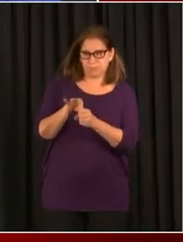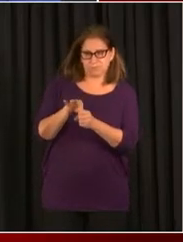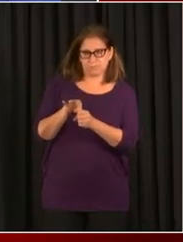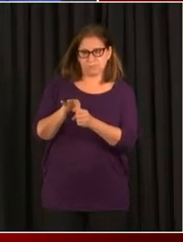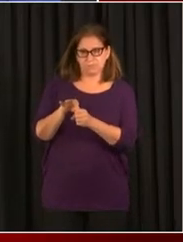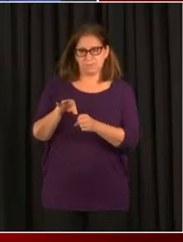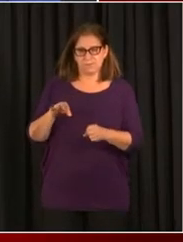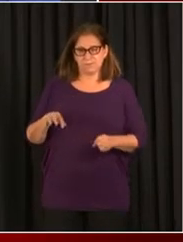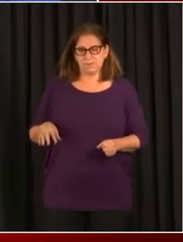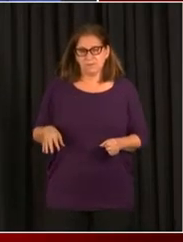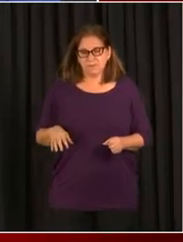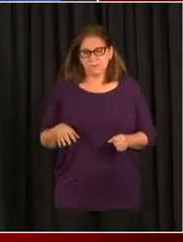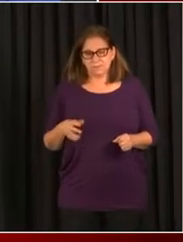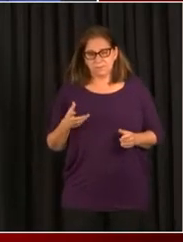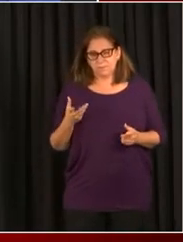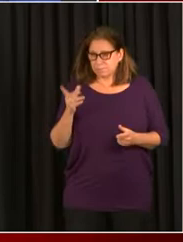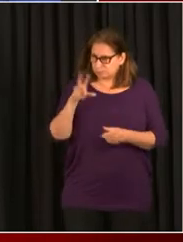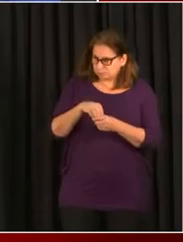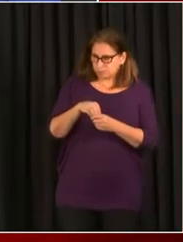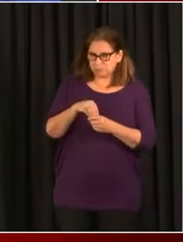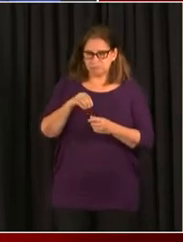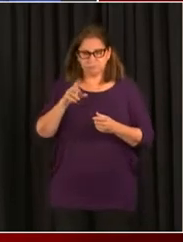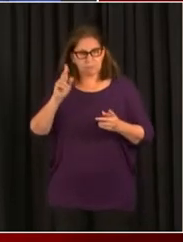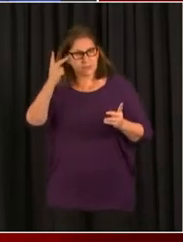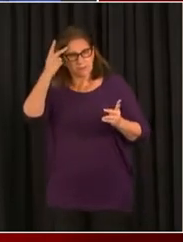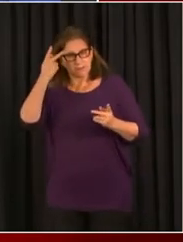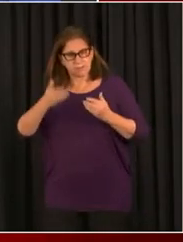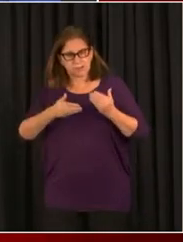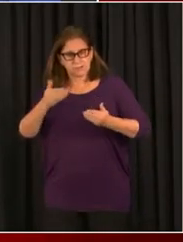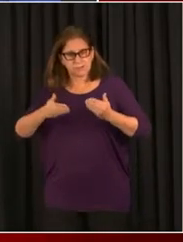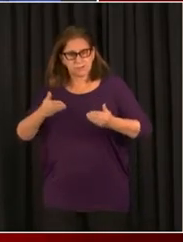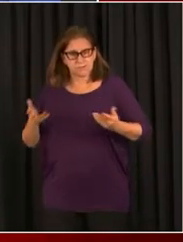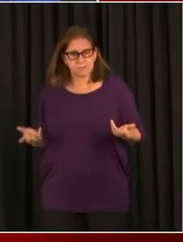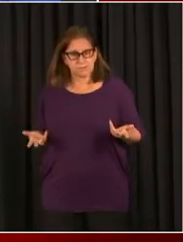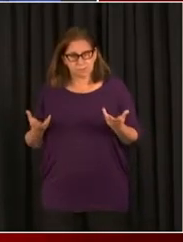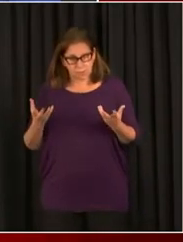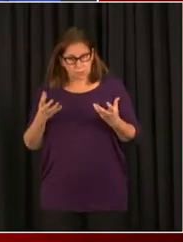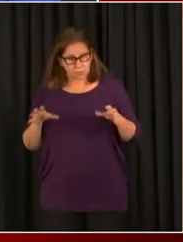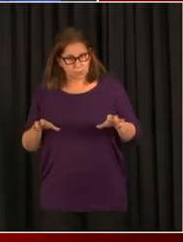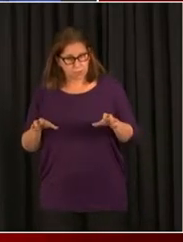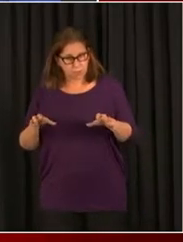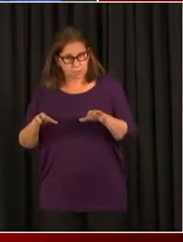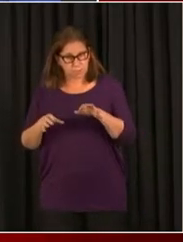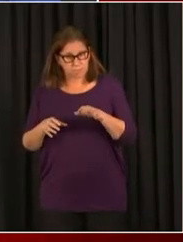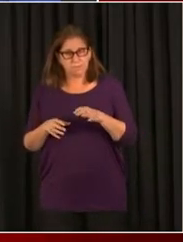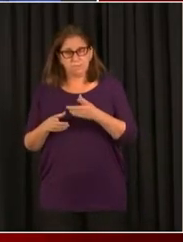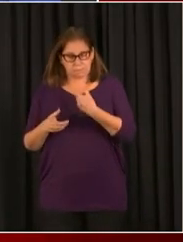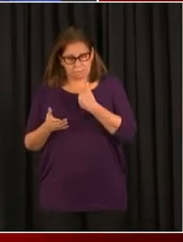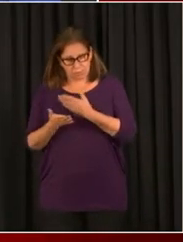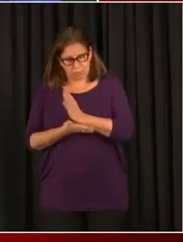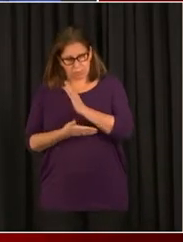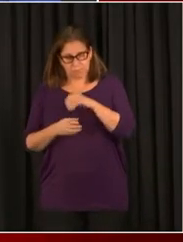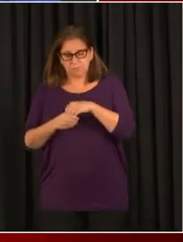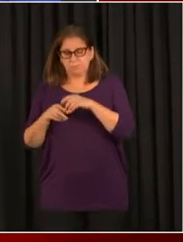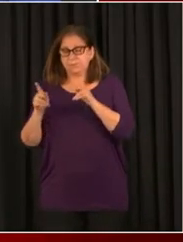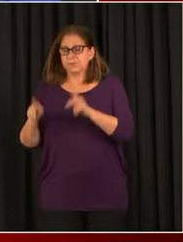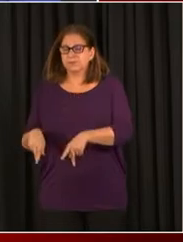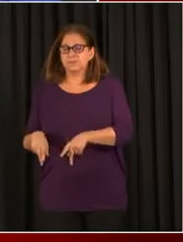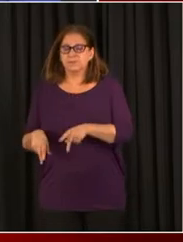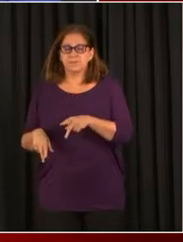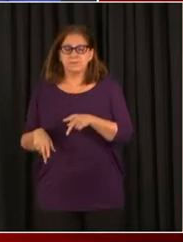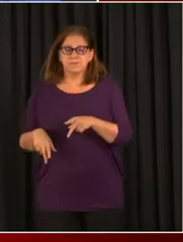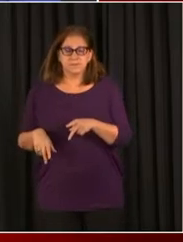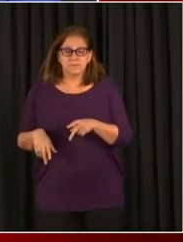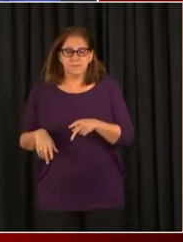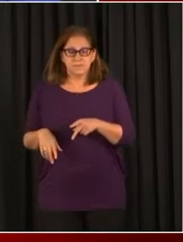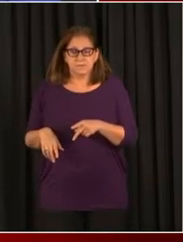process. For people who choose to exercise that right in person, we want to make sure that they do not go to a voting center